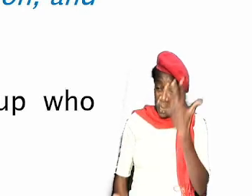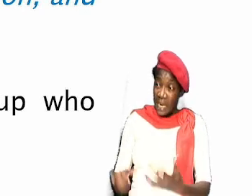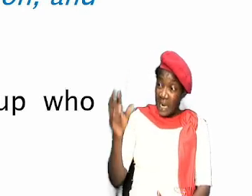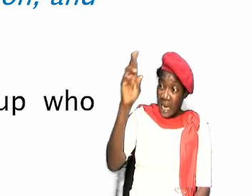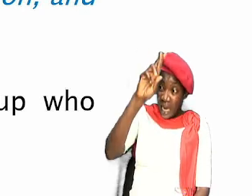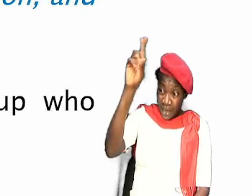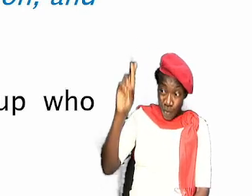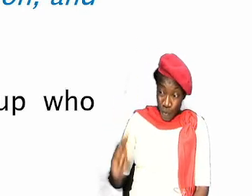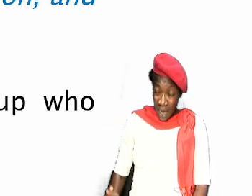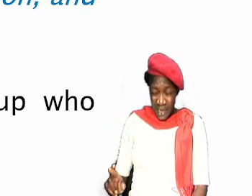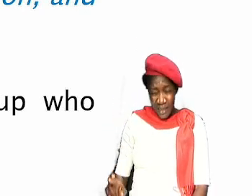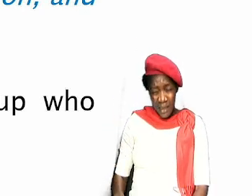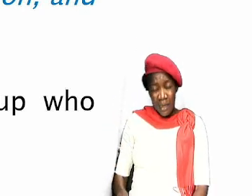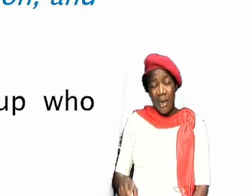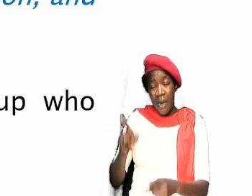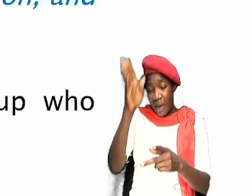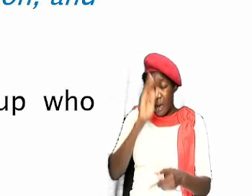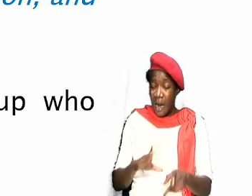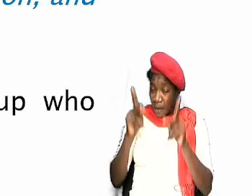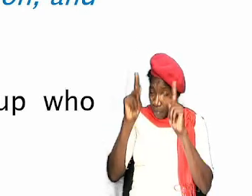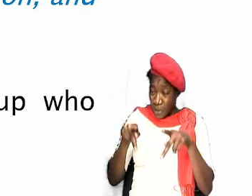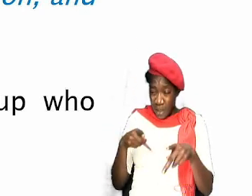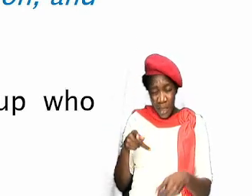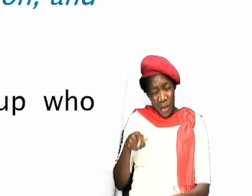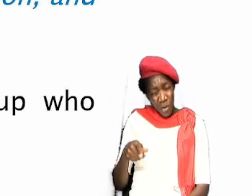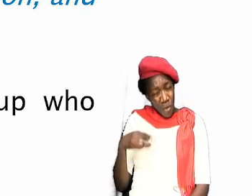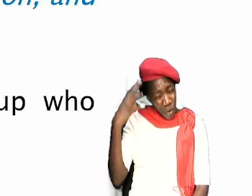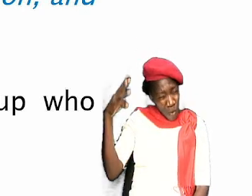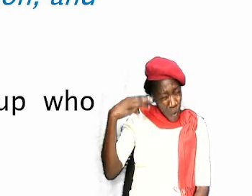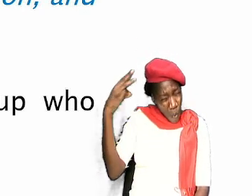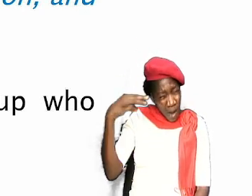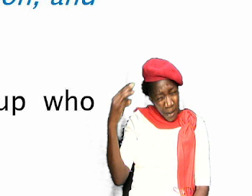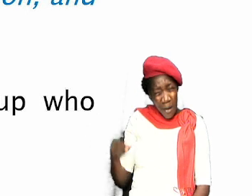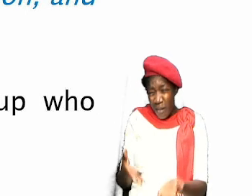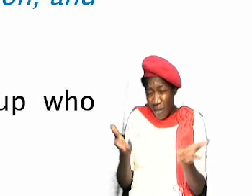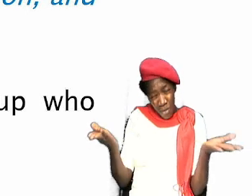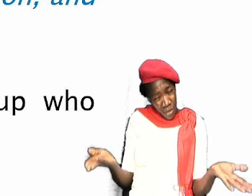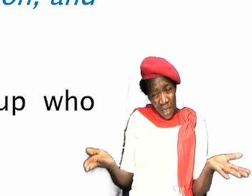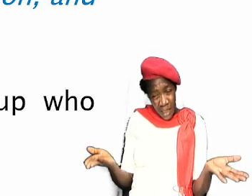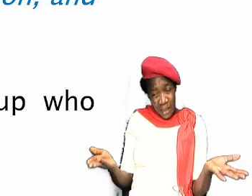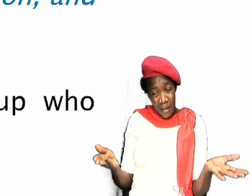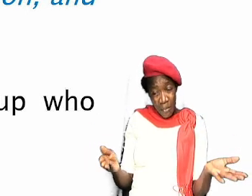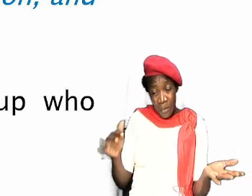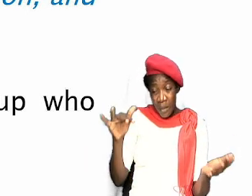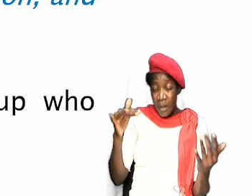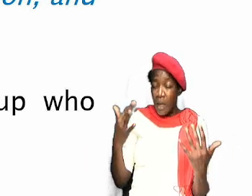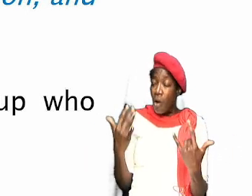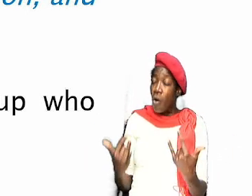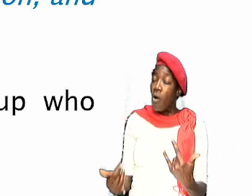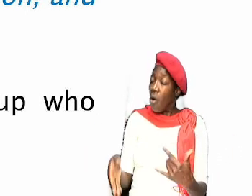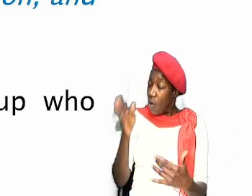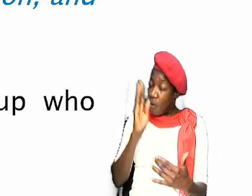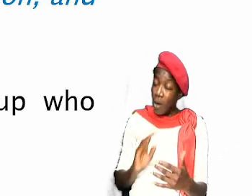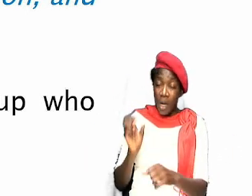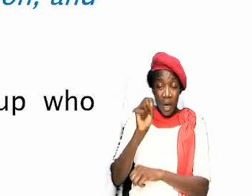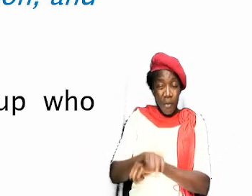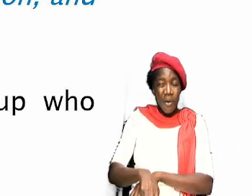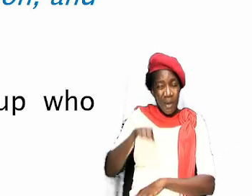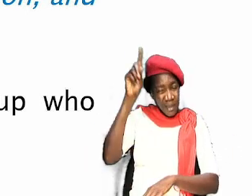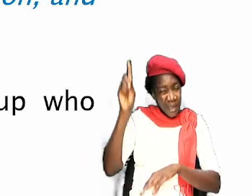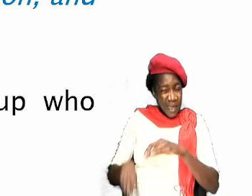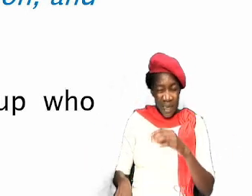what are you doing? Look here, this is how God works some of the time. You cannot fathom